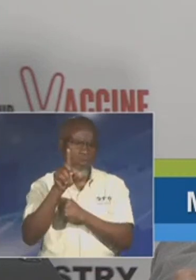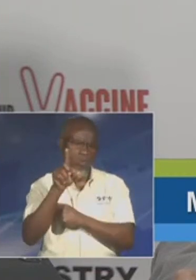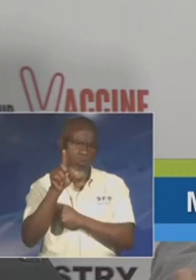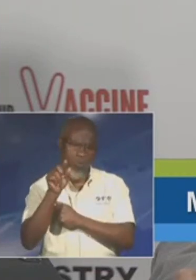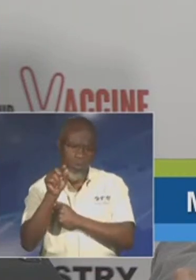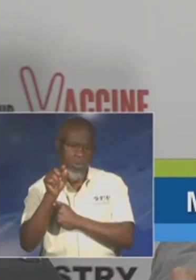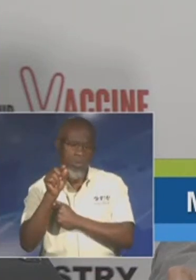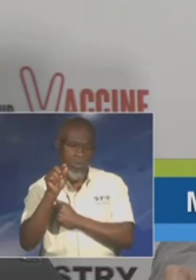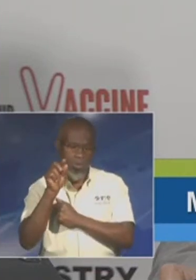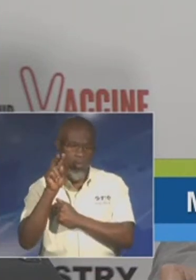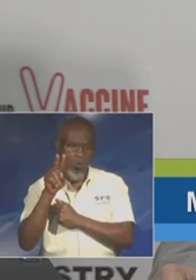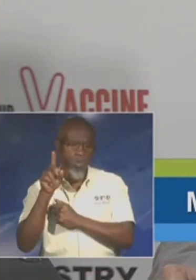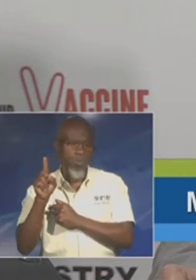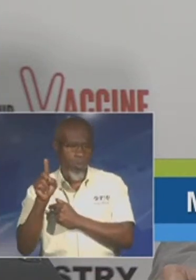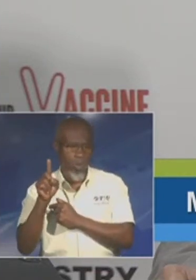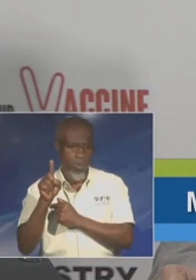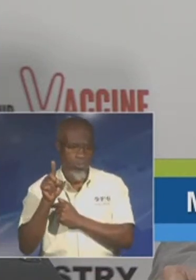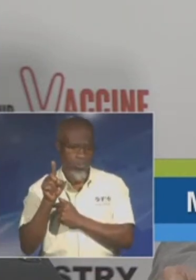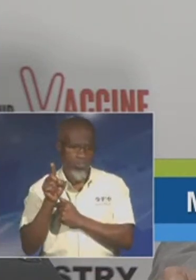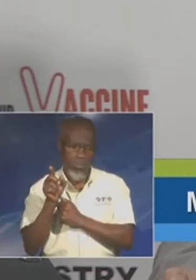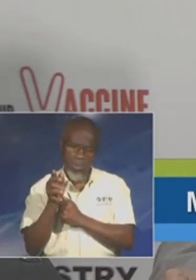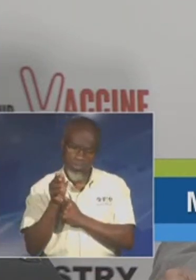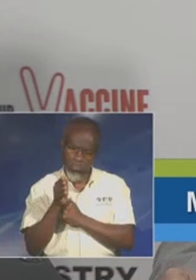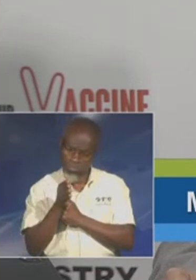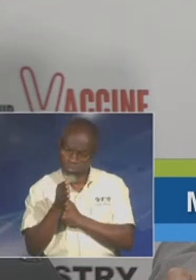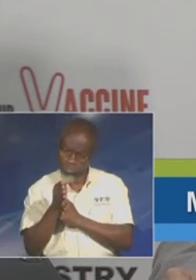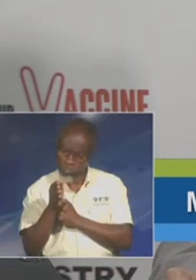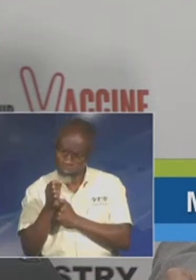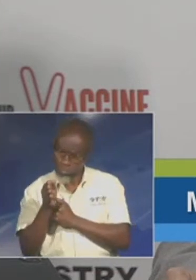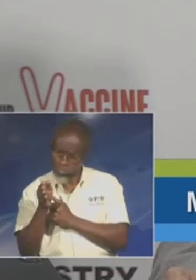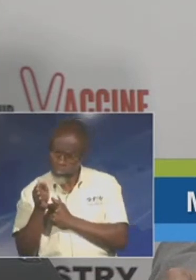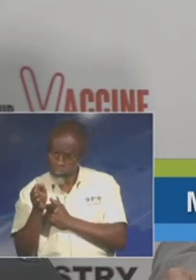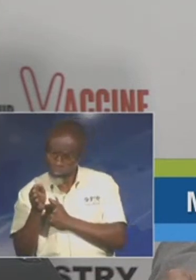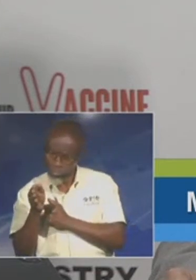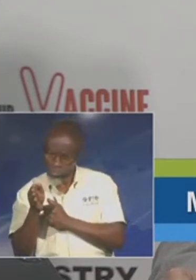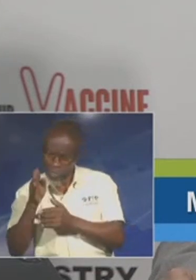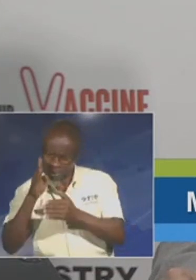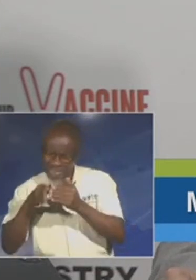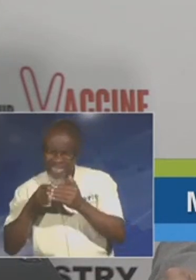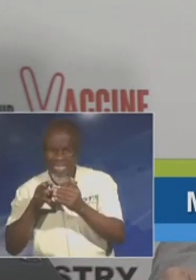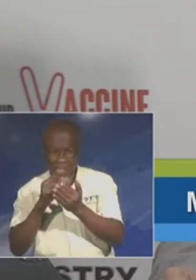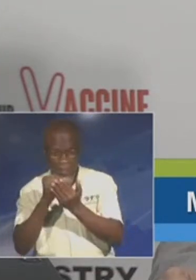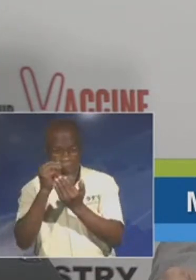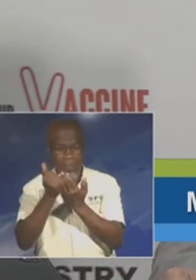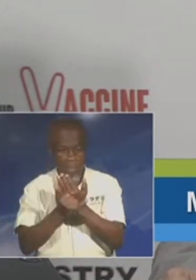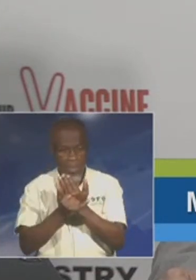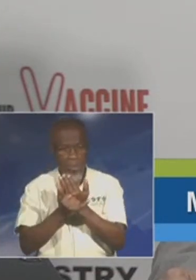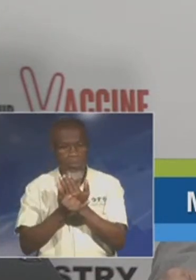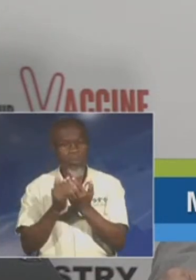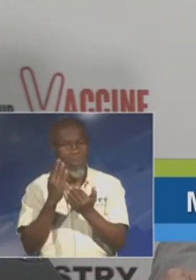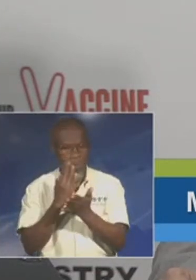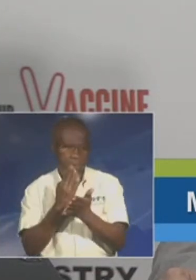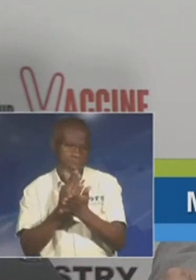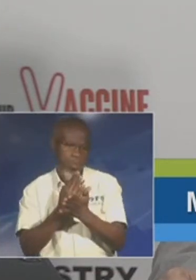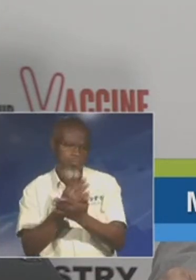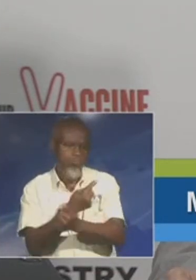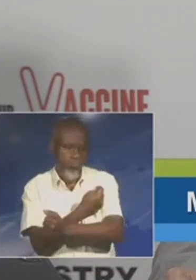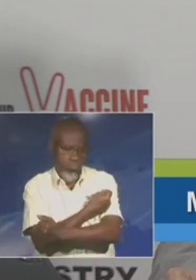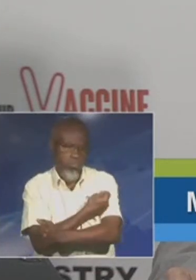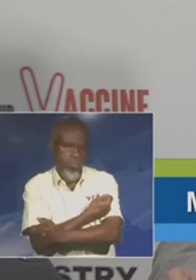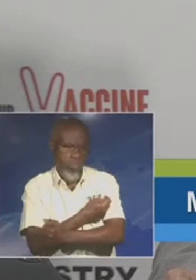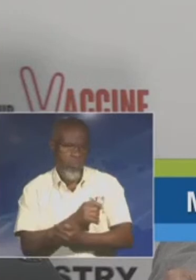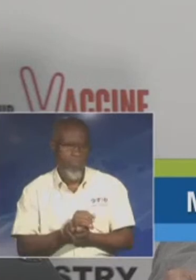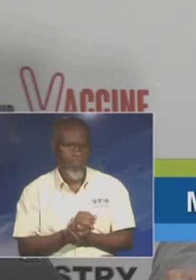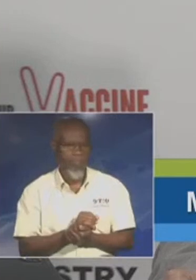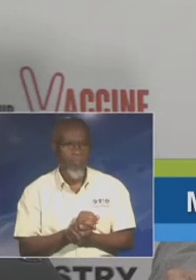and that will come to an end by the end of May, because the flu season runs from October or November